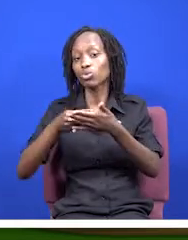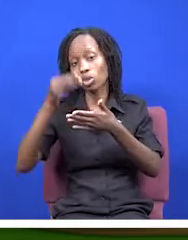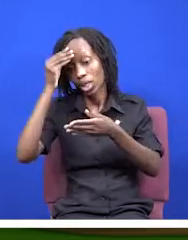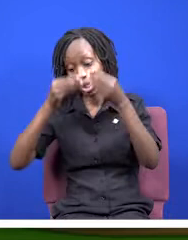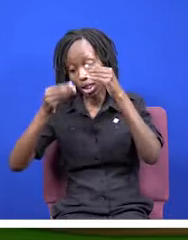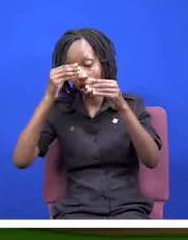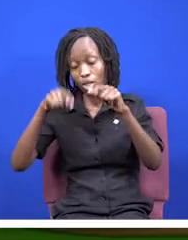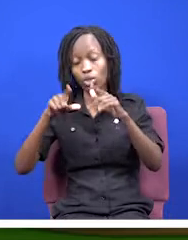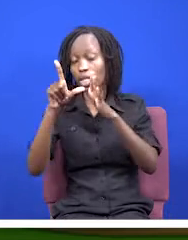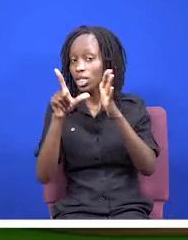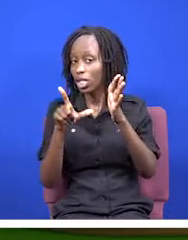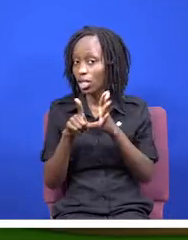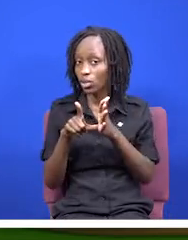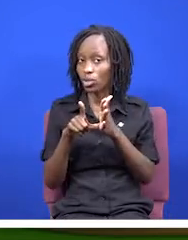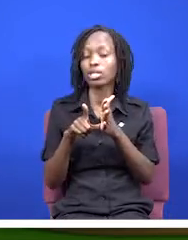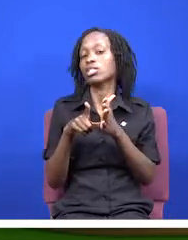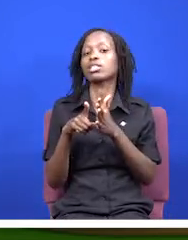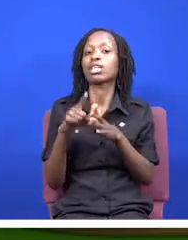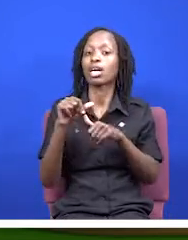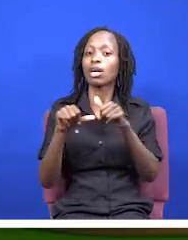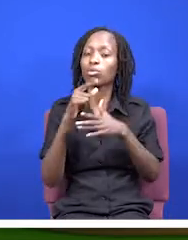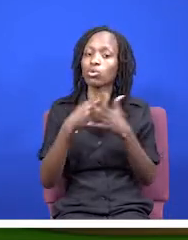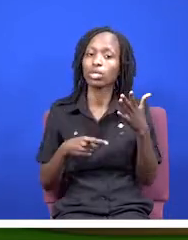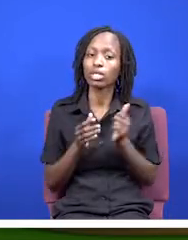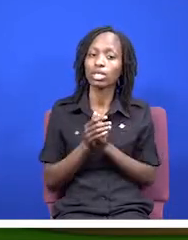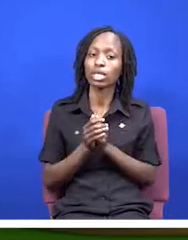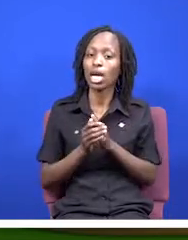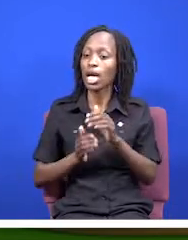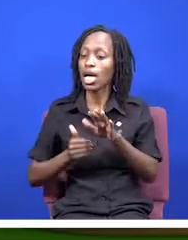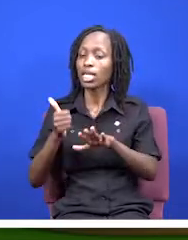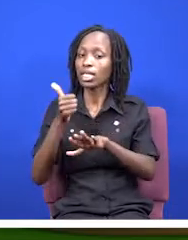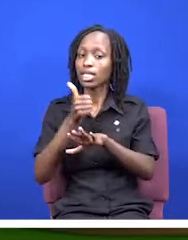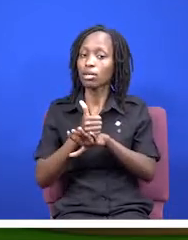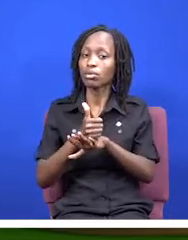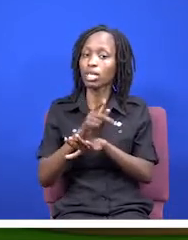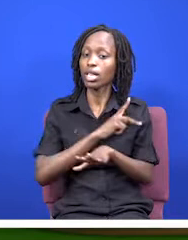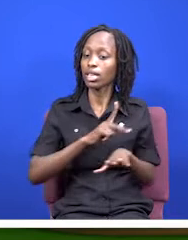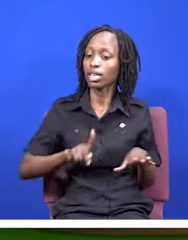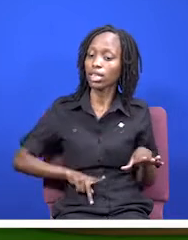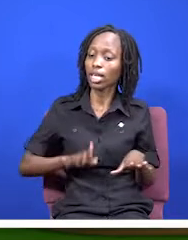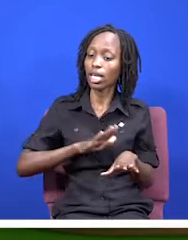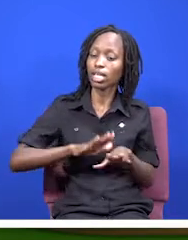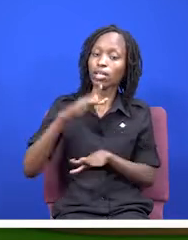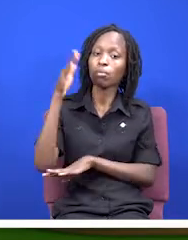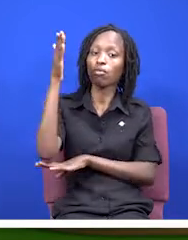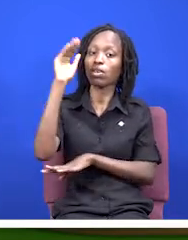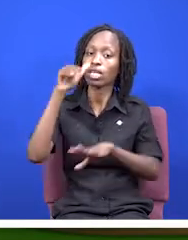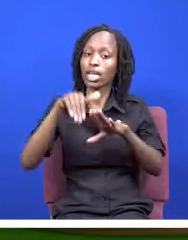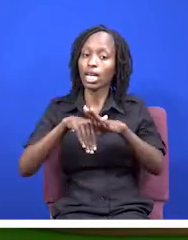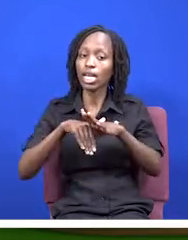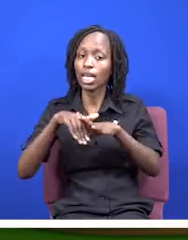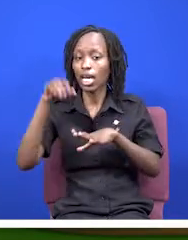we can learn. Our lesson today, boys and girls, is about establishing the kingdom of